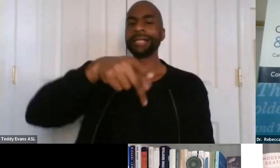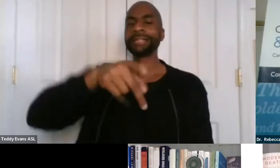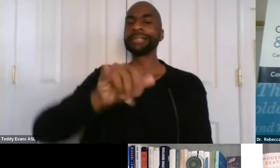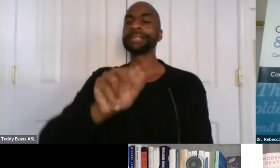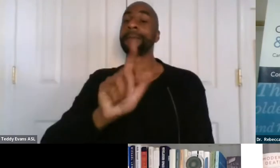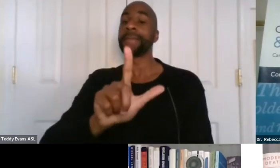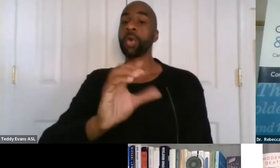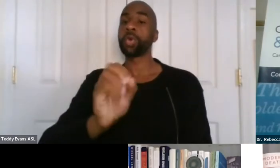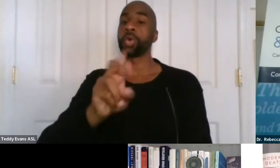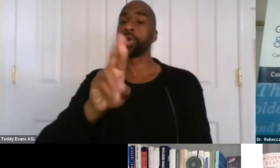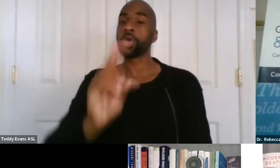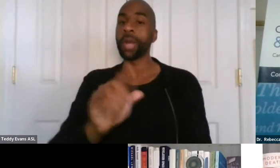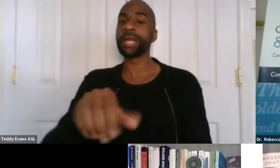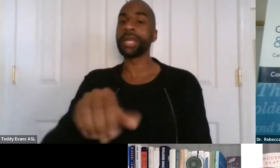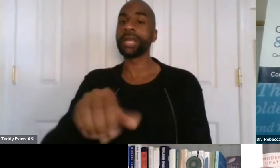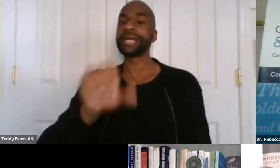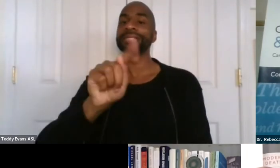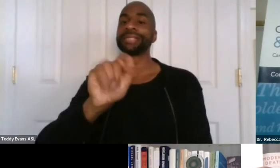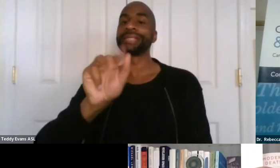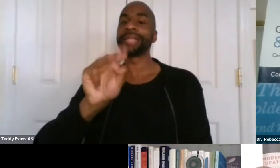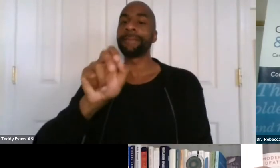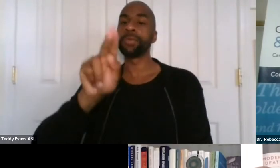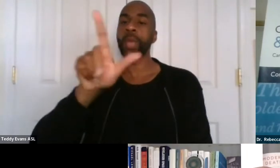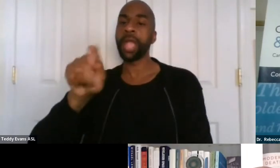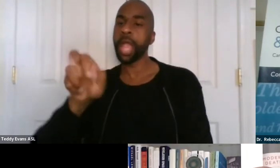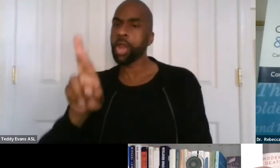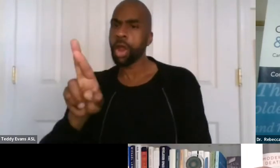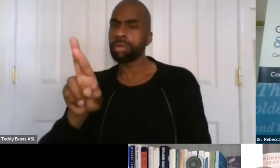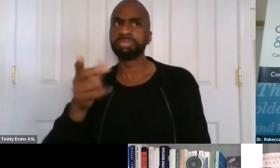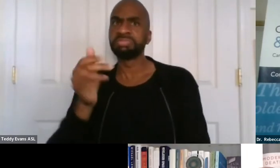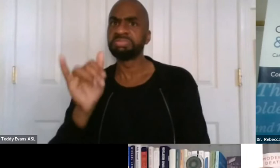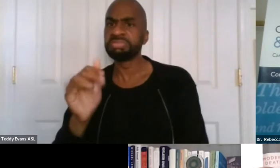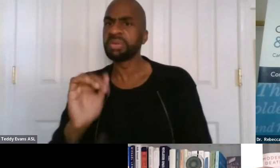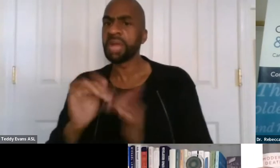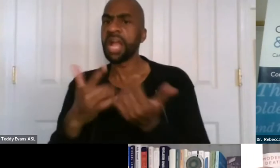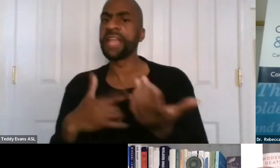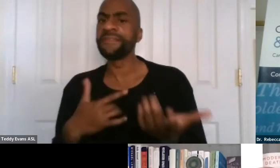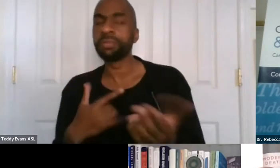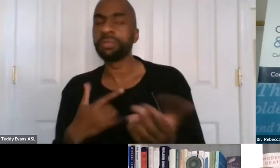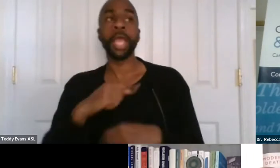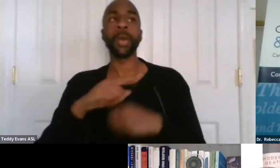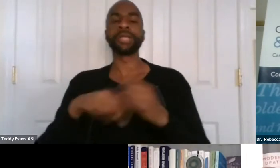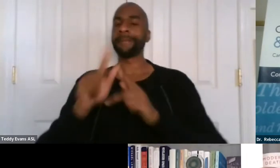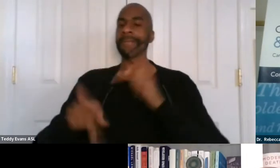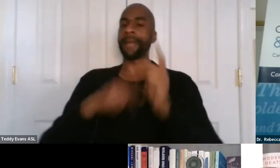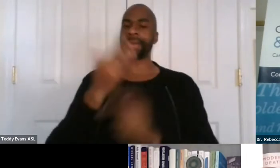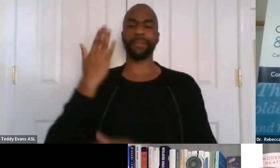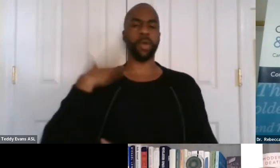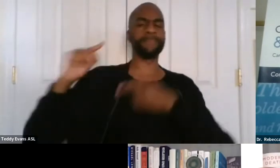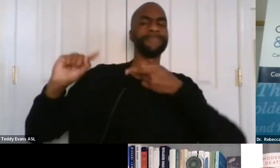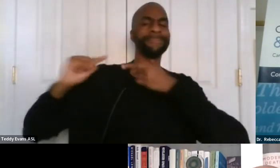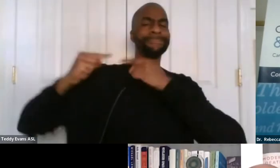Spinal cord stimulators are prescribed for people who have back pain, and for some people they can be effective. They're